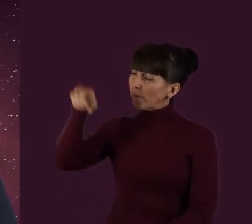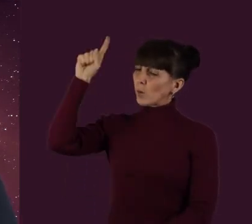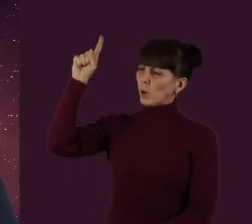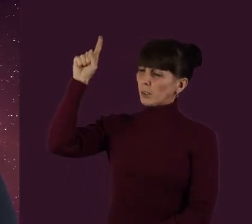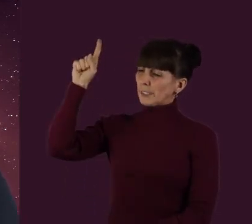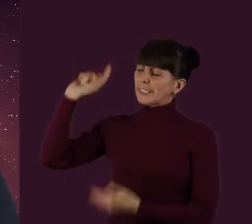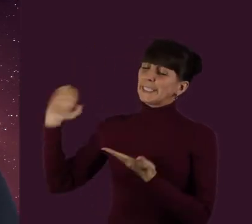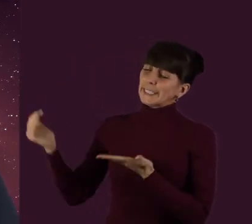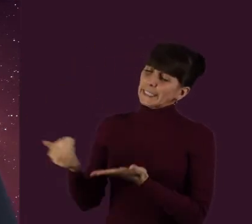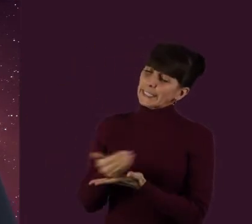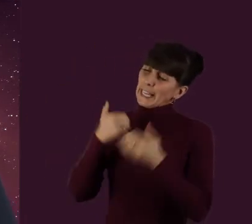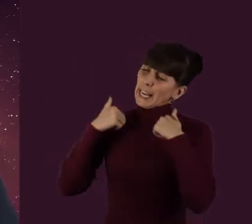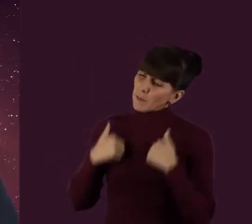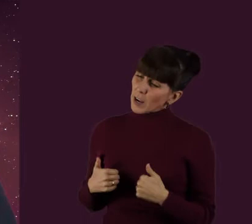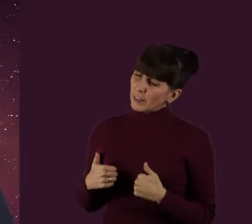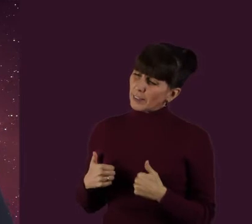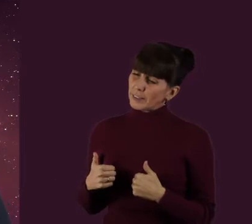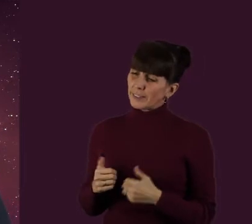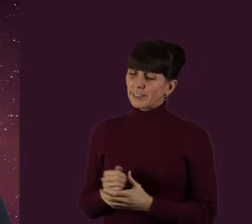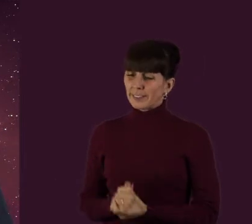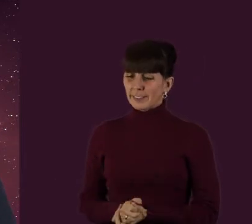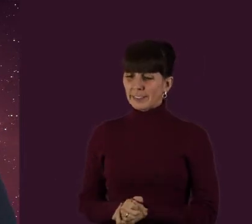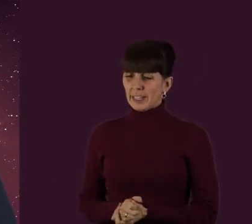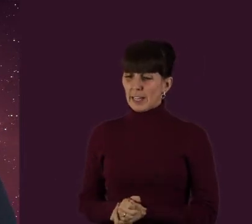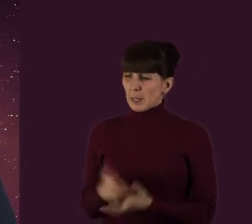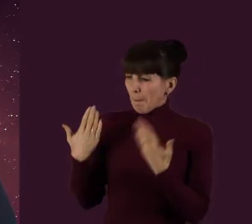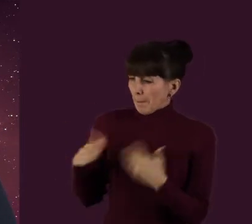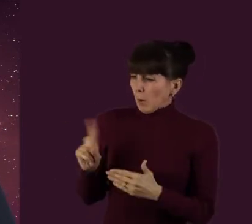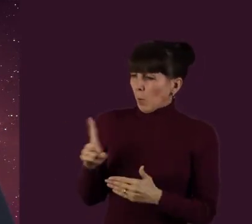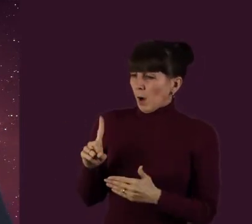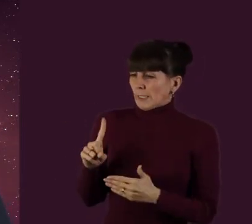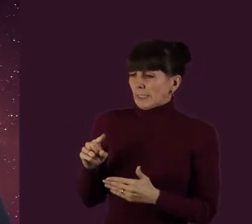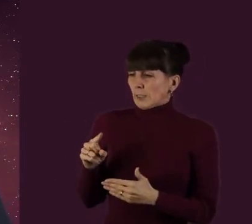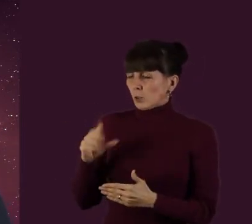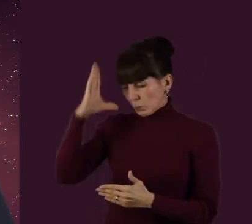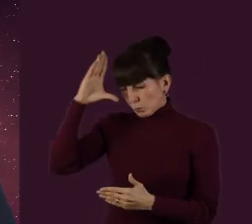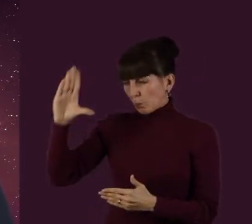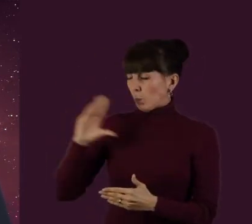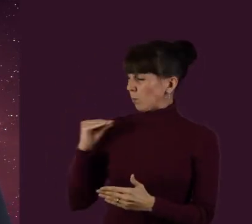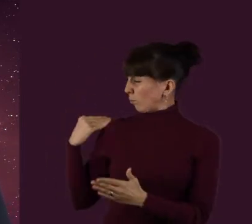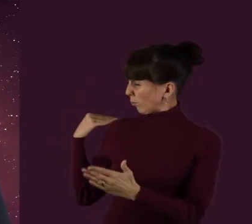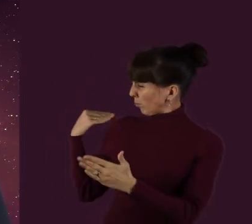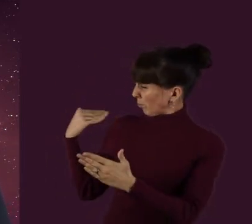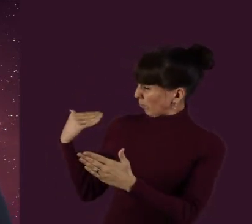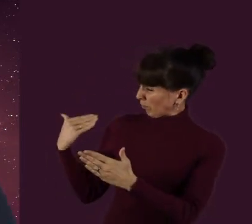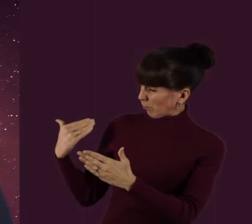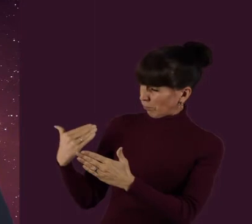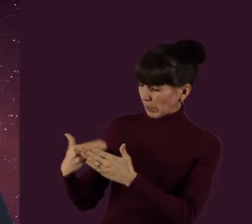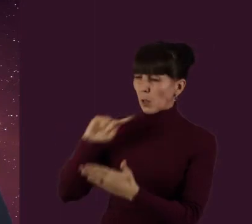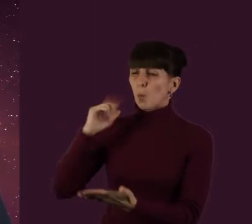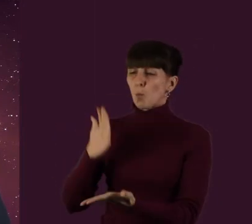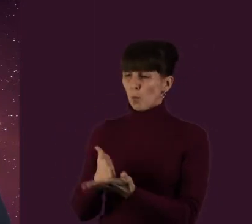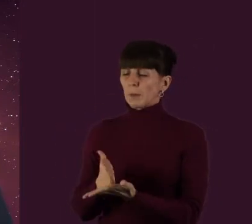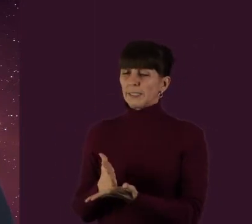The saviour, the Messiah, had been promised for a long time. Everyone was waiting